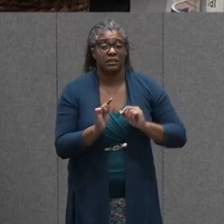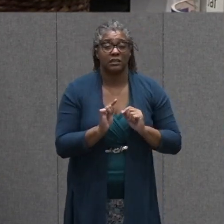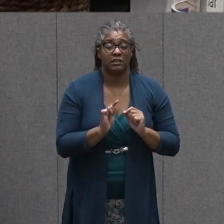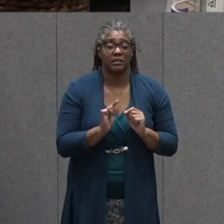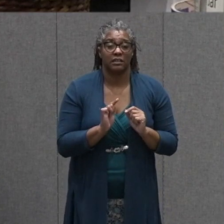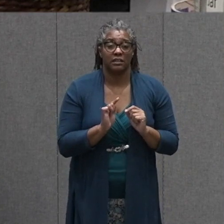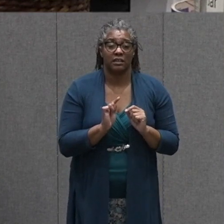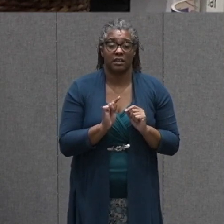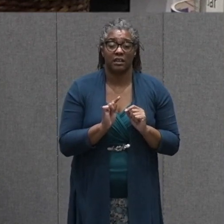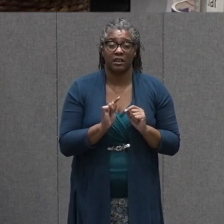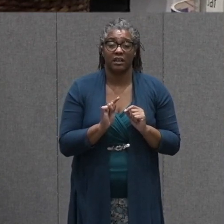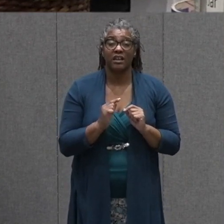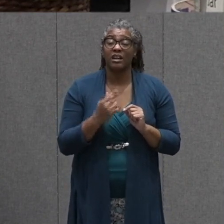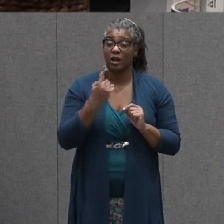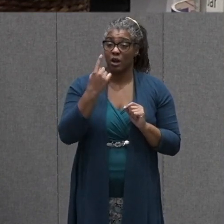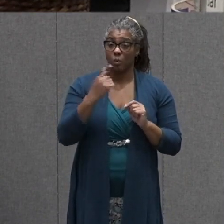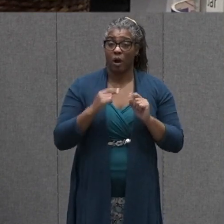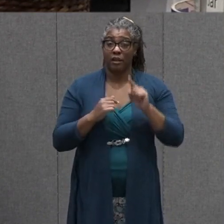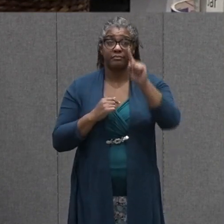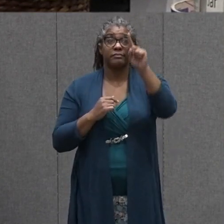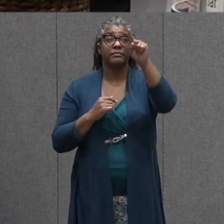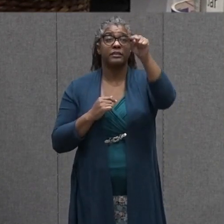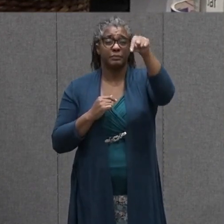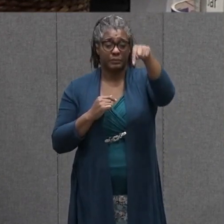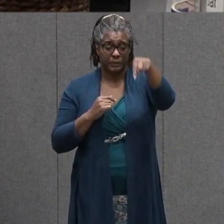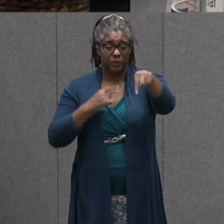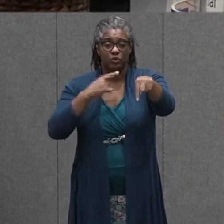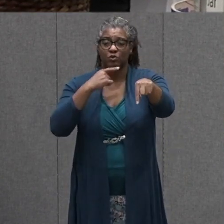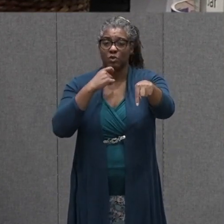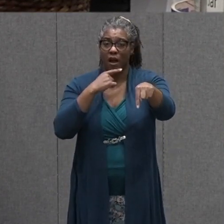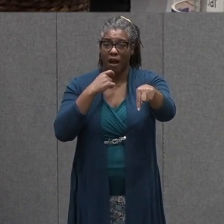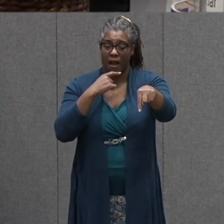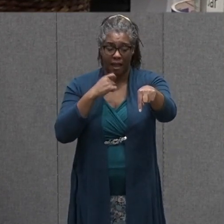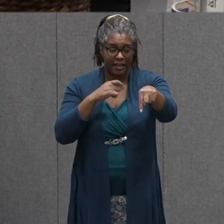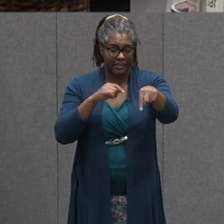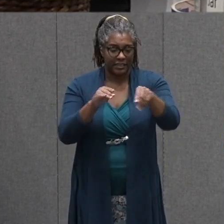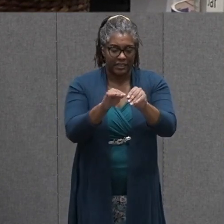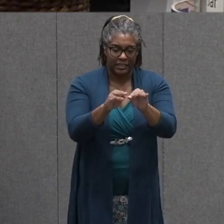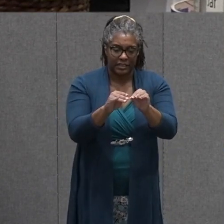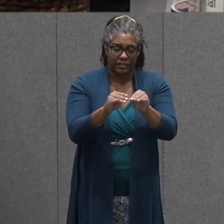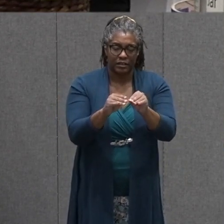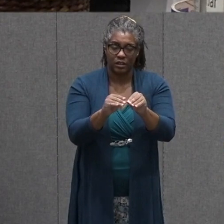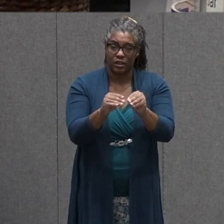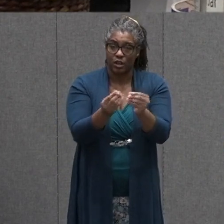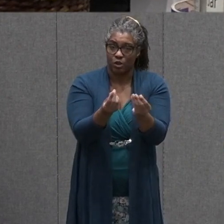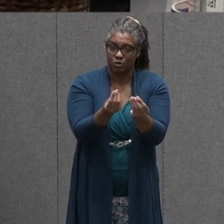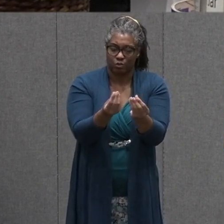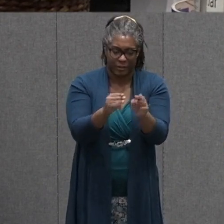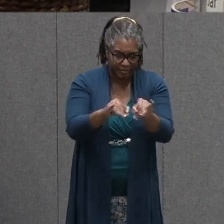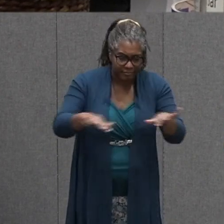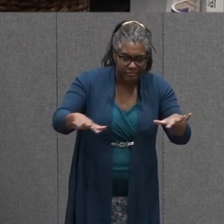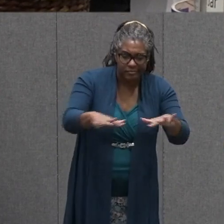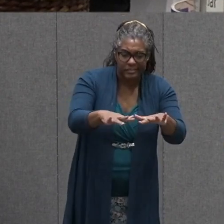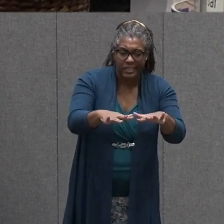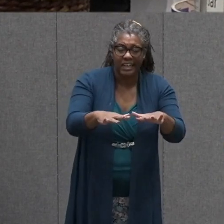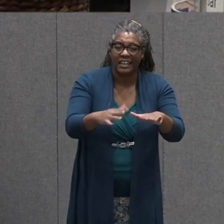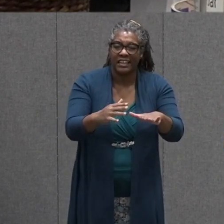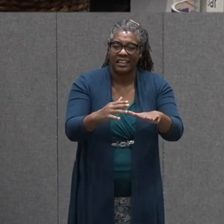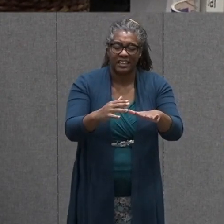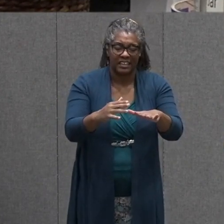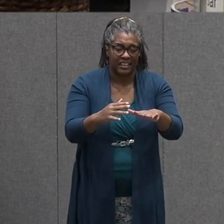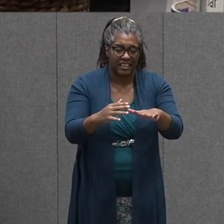pollination. And I've seen that word alongside germination before. All right, friends. So now that we've practiced our skills